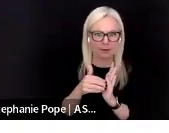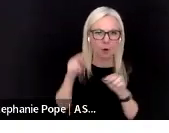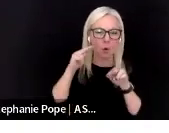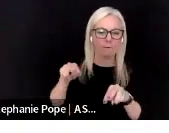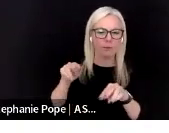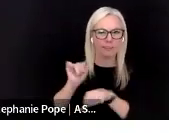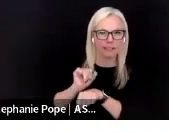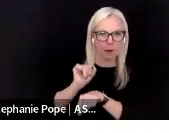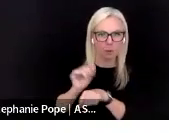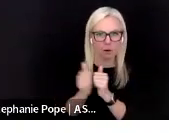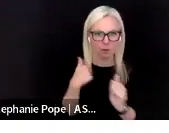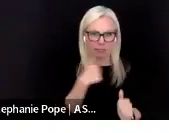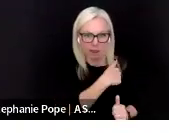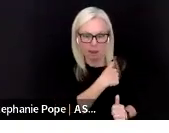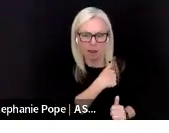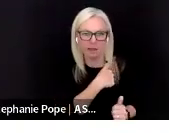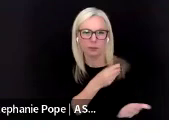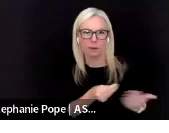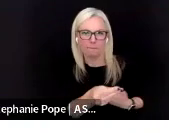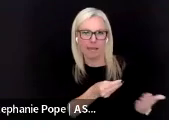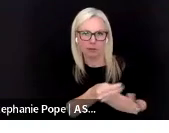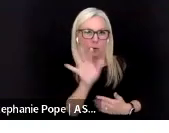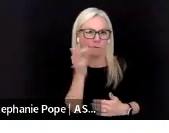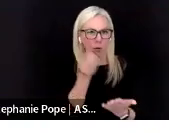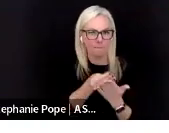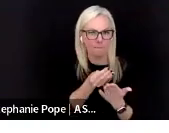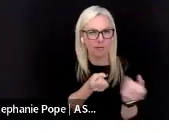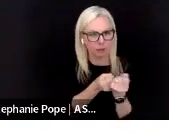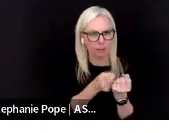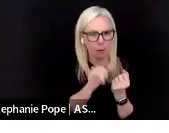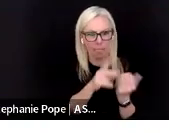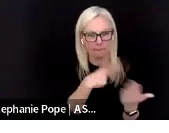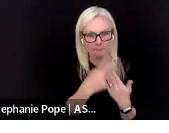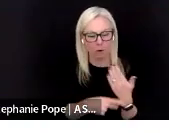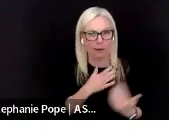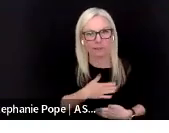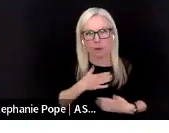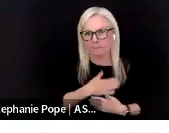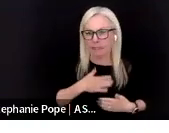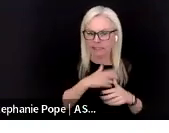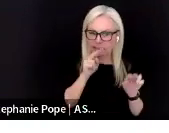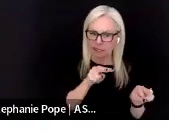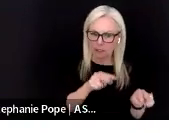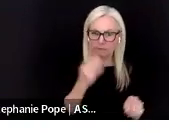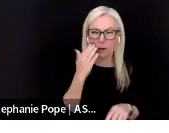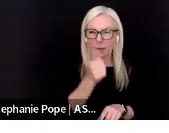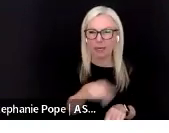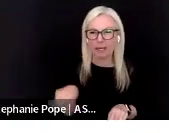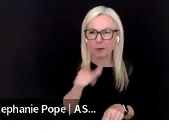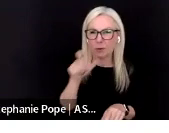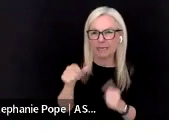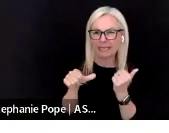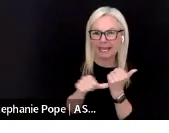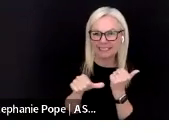and works with us to pass through federal money to support this program. So please take a look. If you know anyone who's in need of